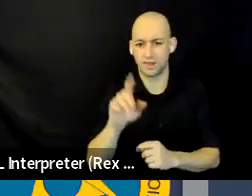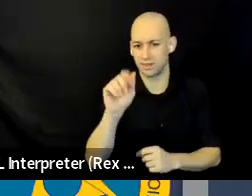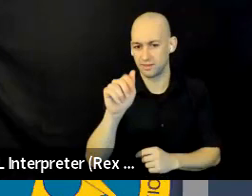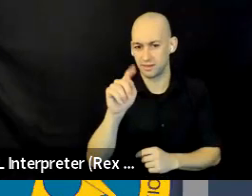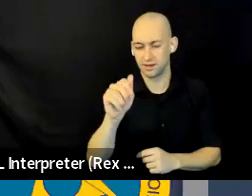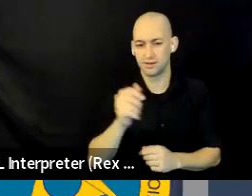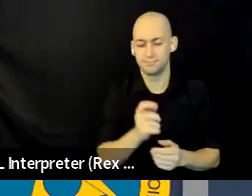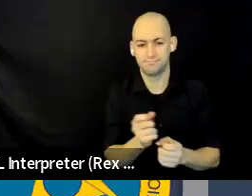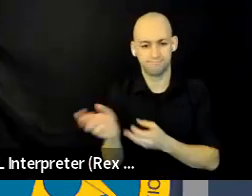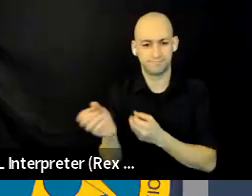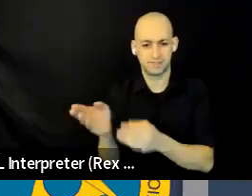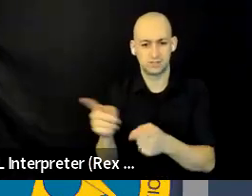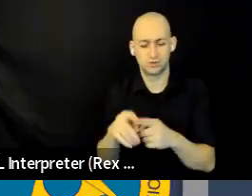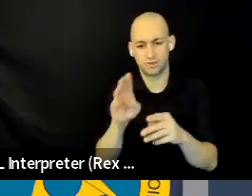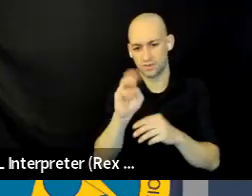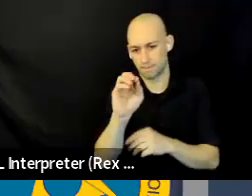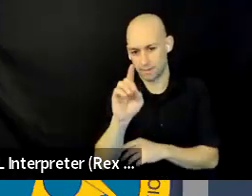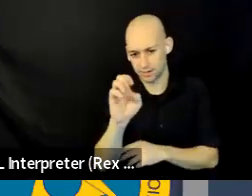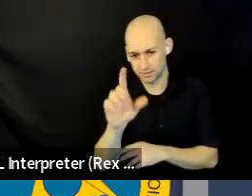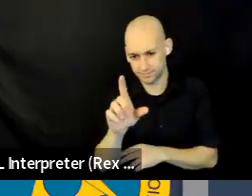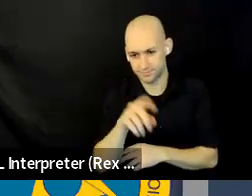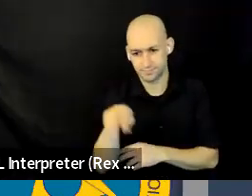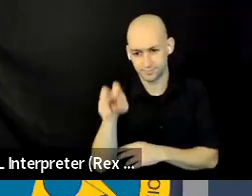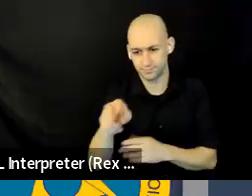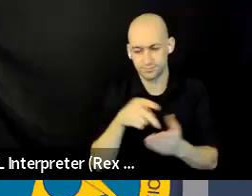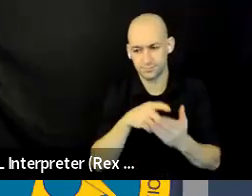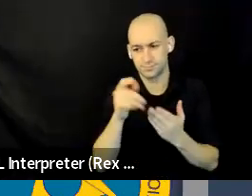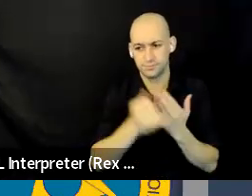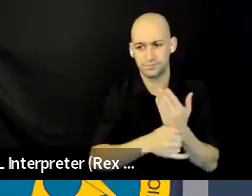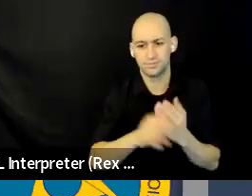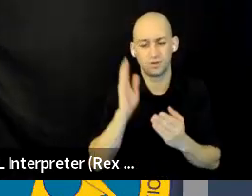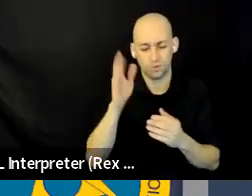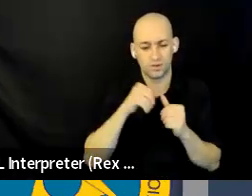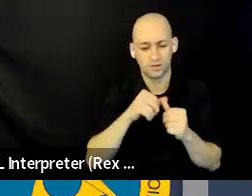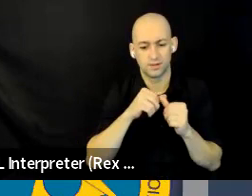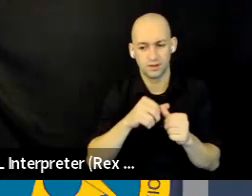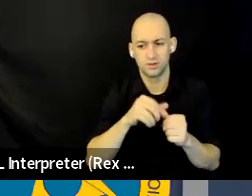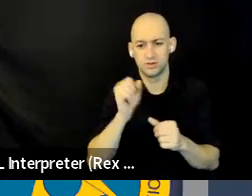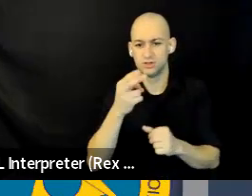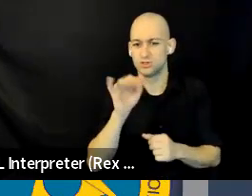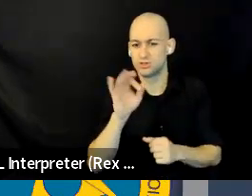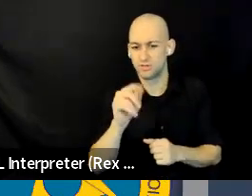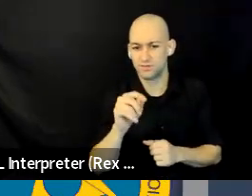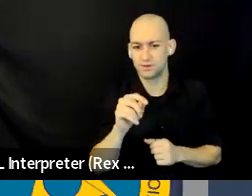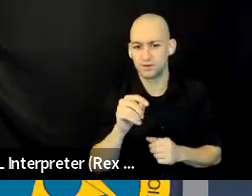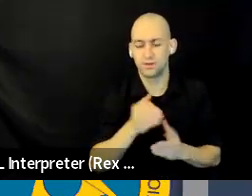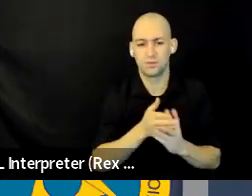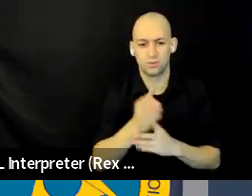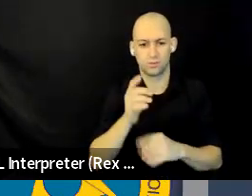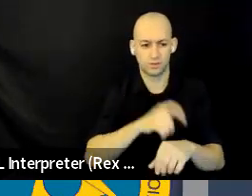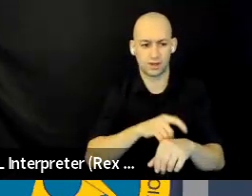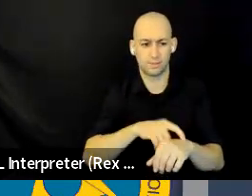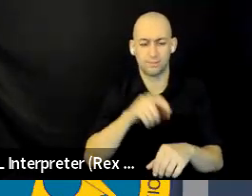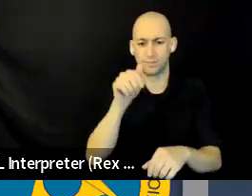the modeling that then informs the transportation projects. So we will continue to see a shift over time as